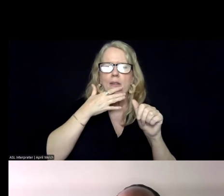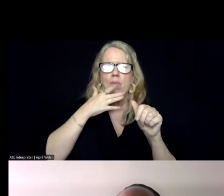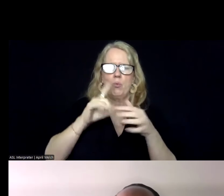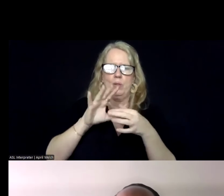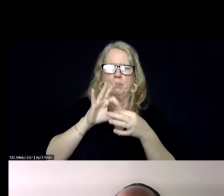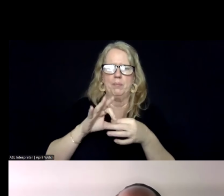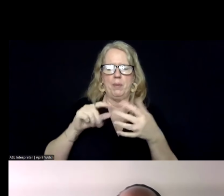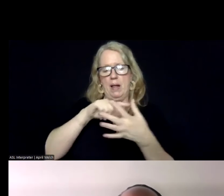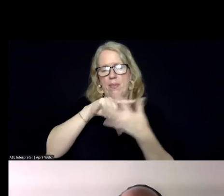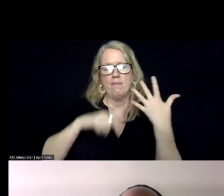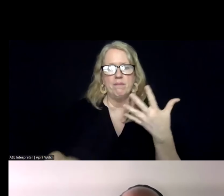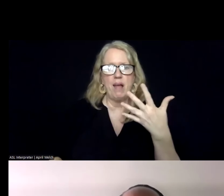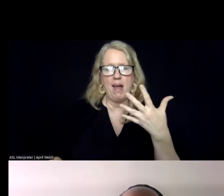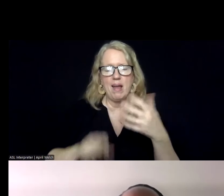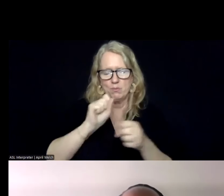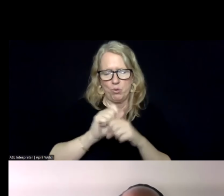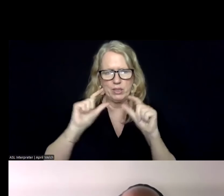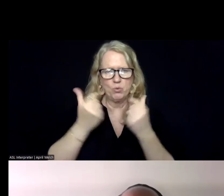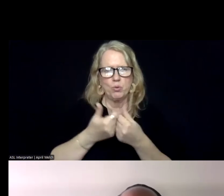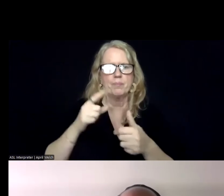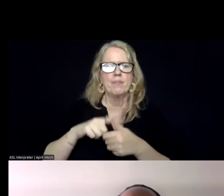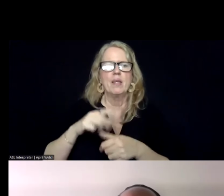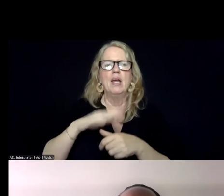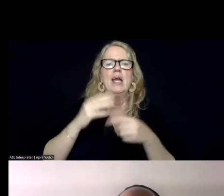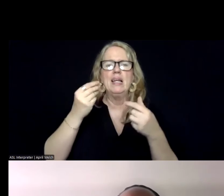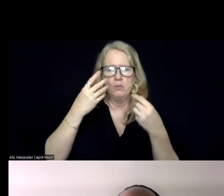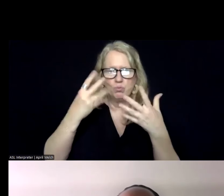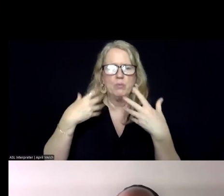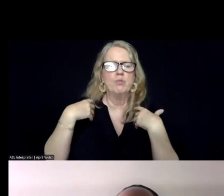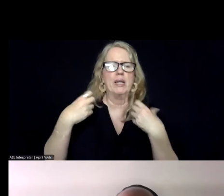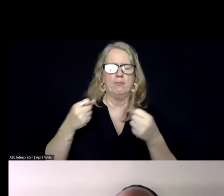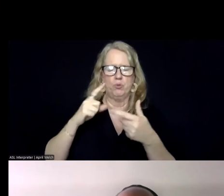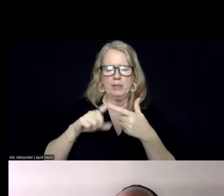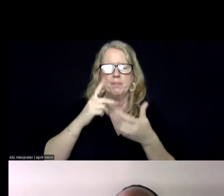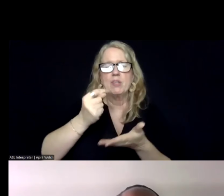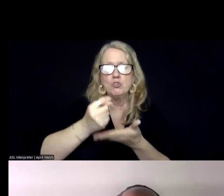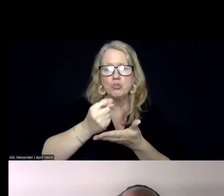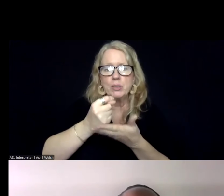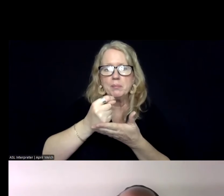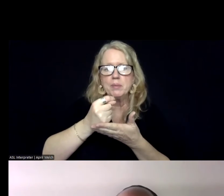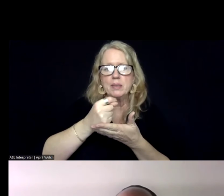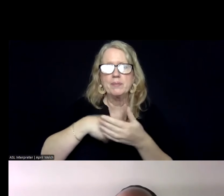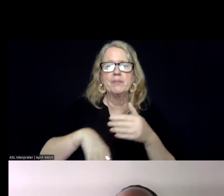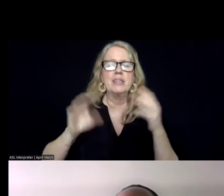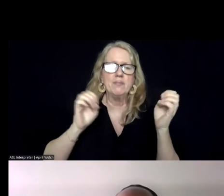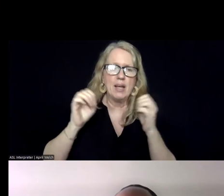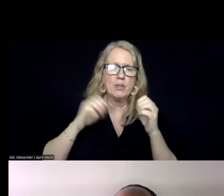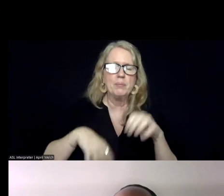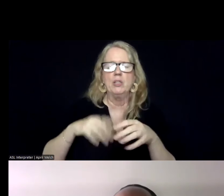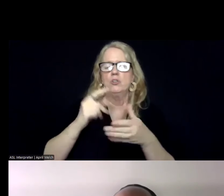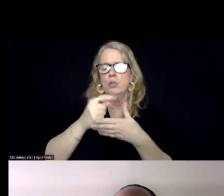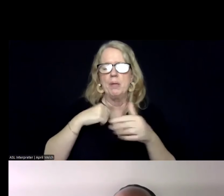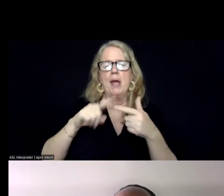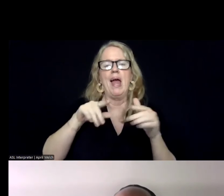5 working groups. Our 5 working groups are data and recovery, treatment, data and evaluation, treatment and recovery,